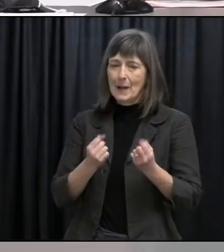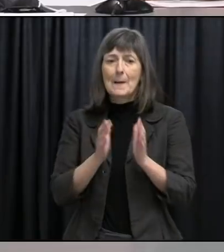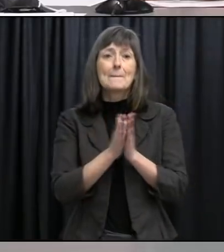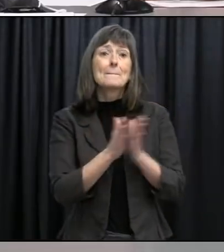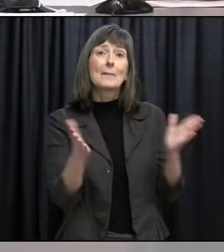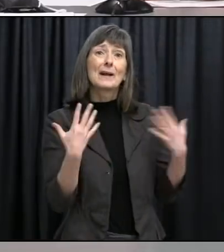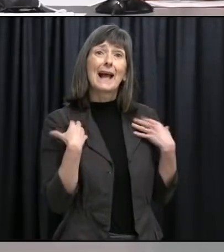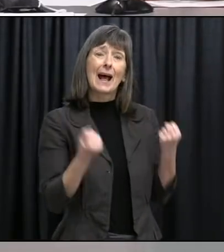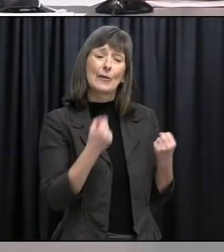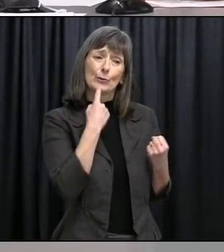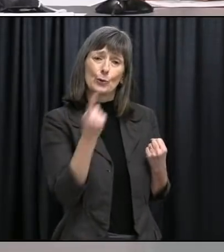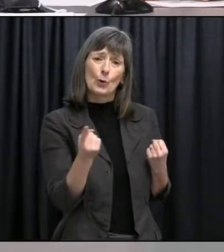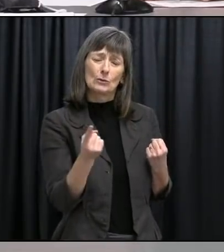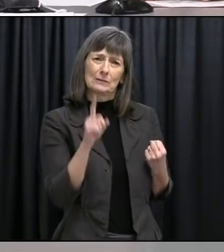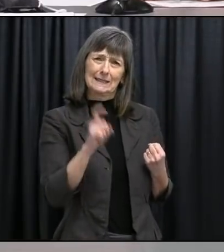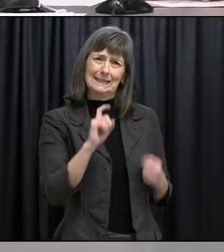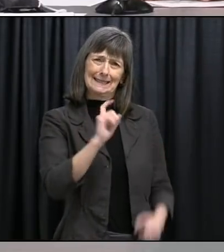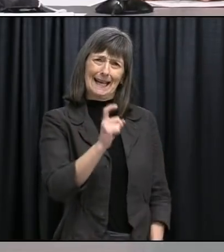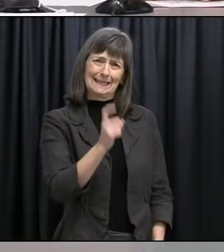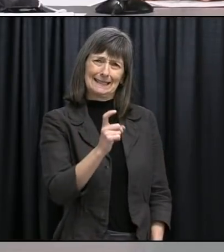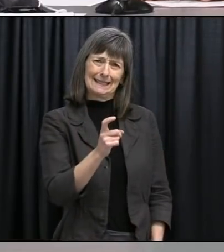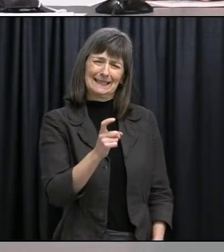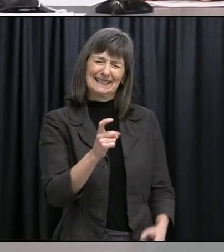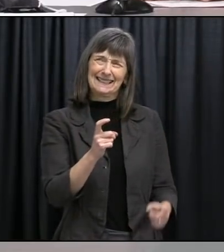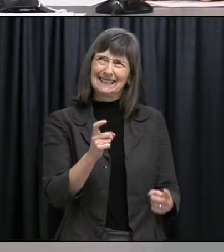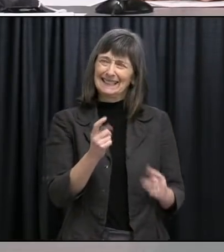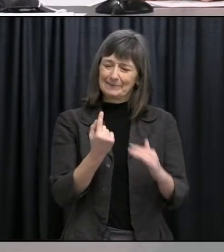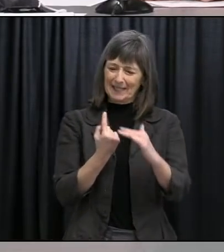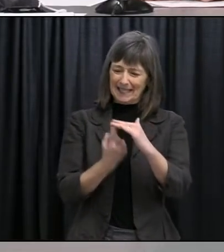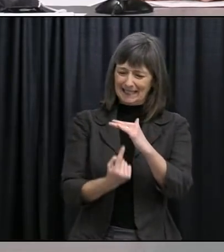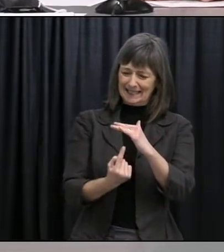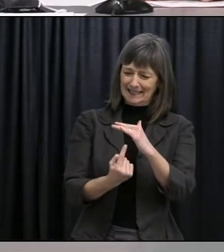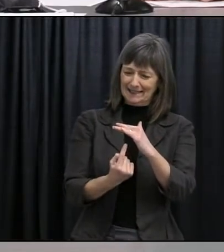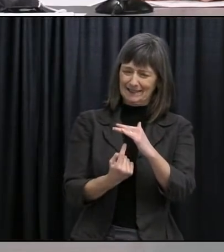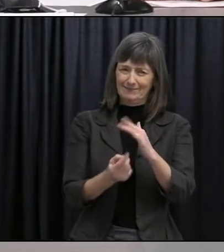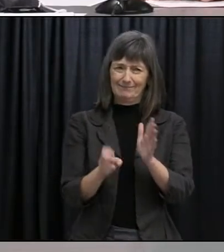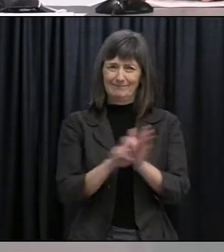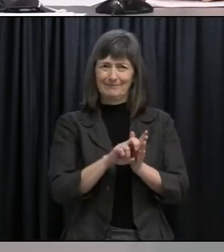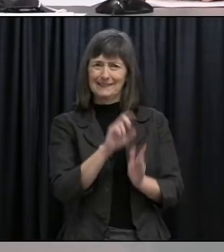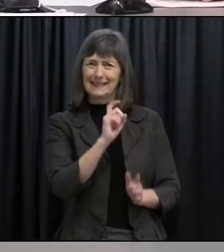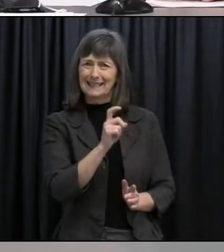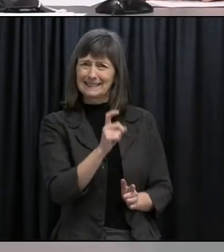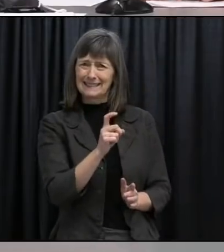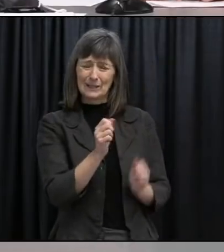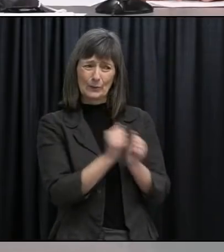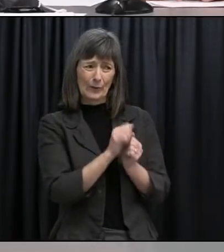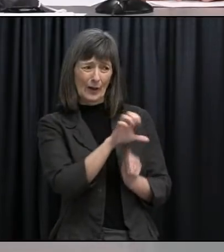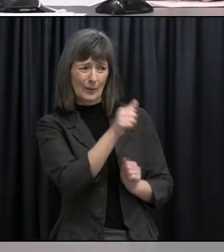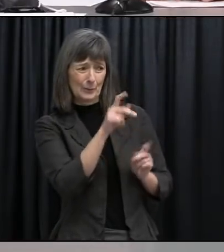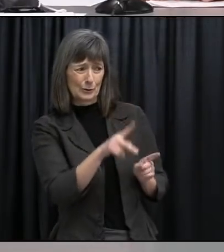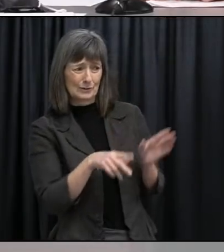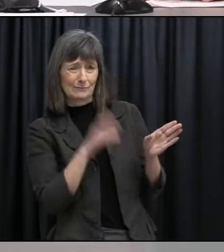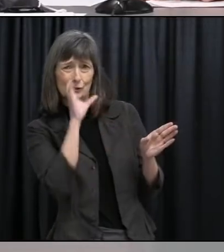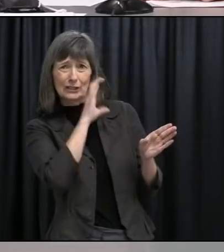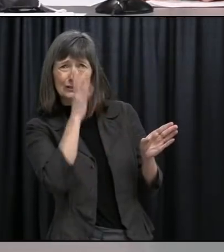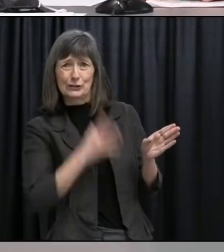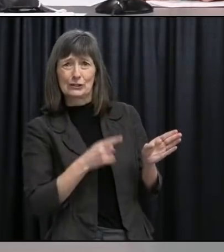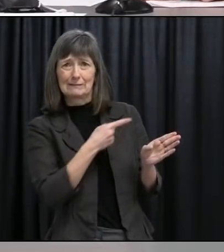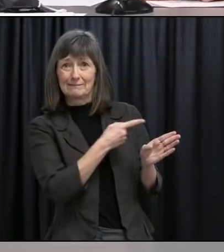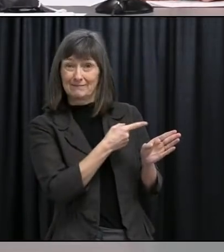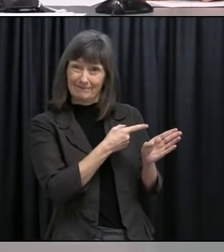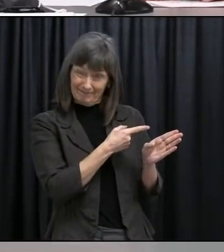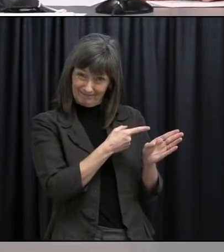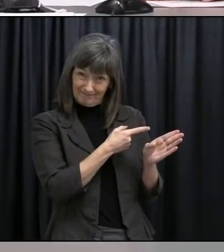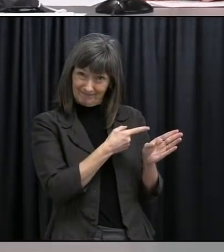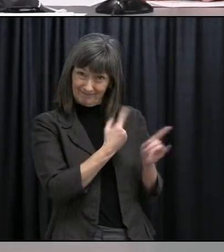cab. If they're supposed to be isolating, why is it considered safe for them to get into a car with a cab driver for what